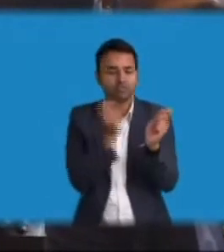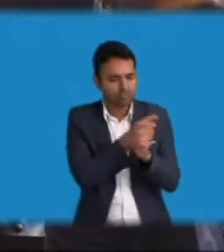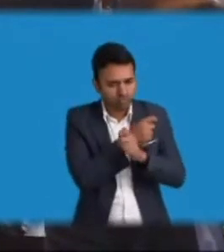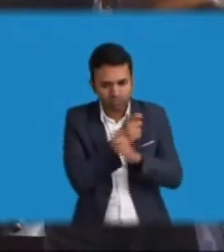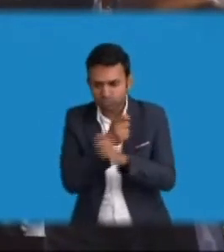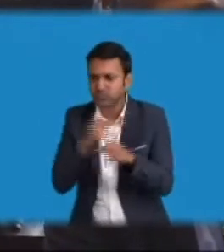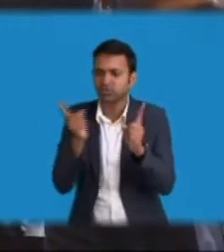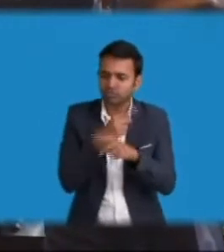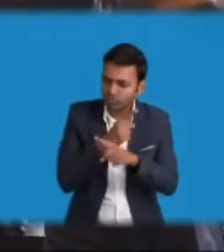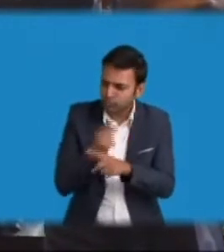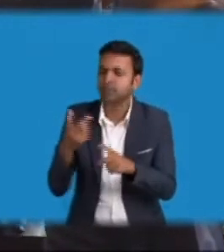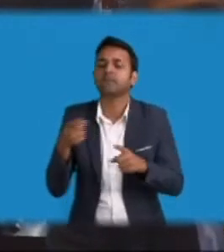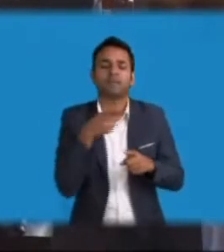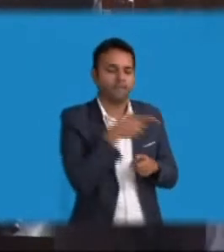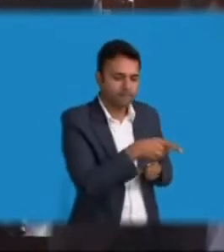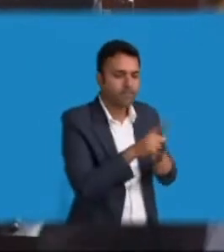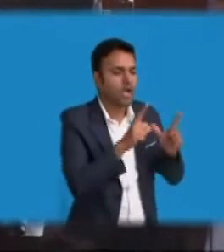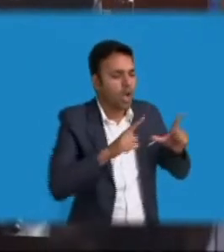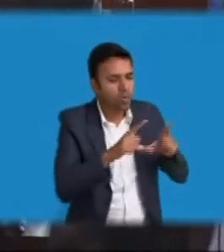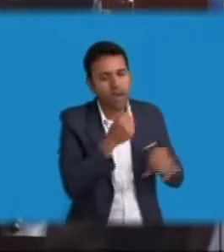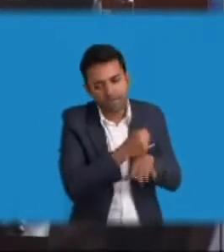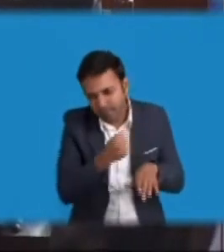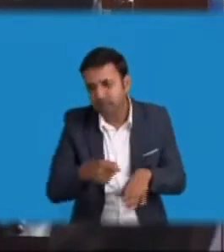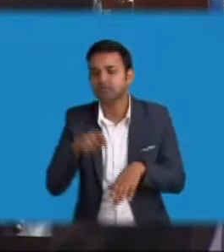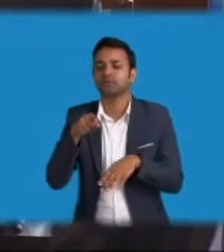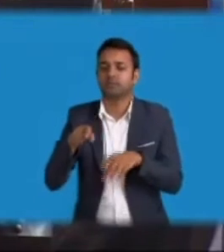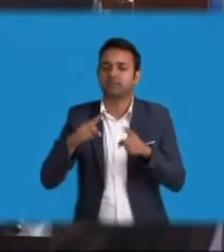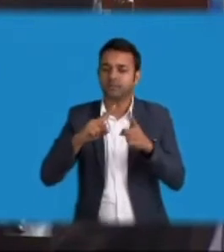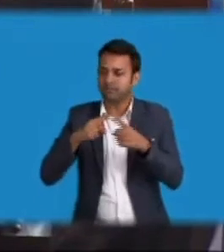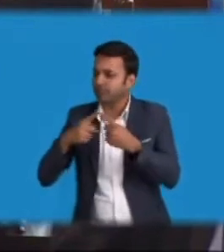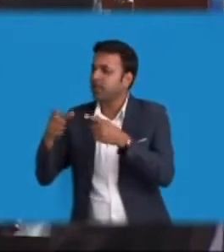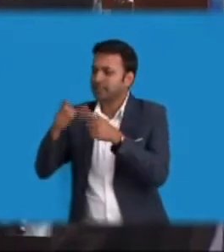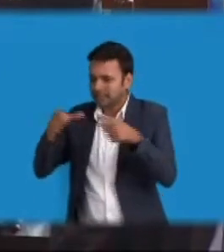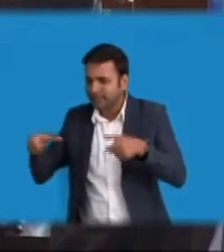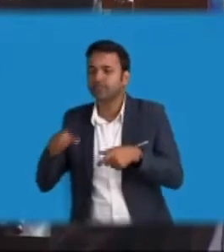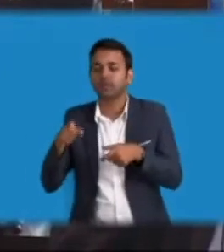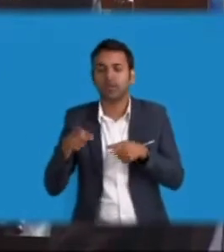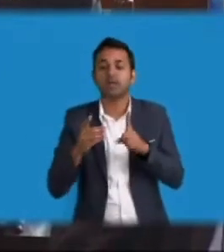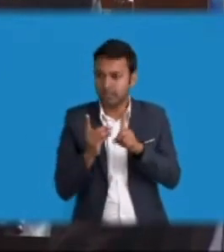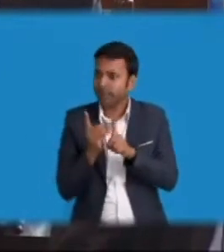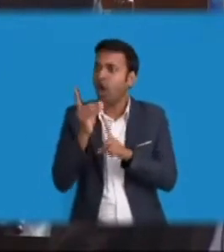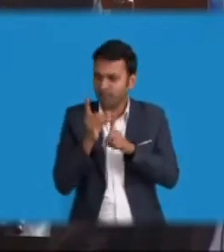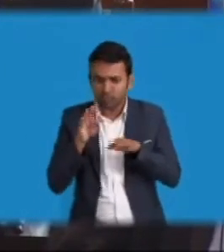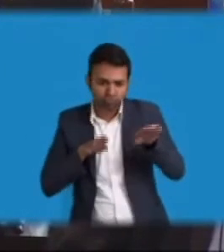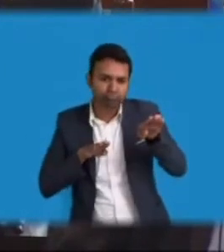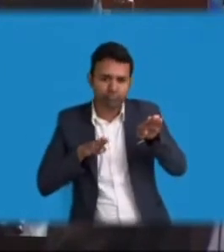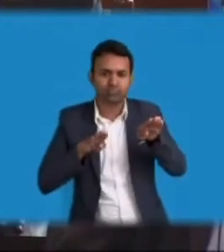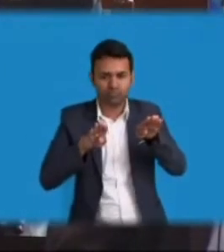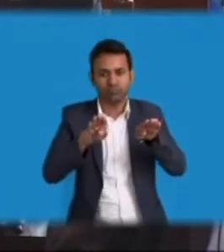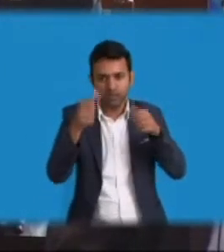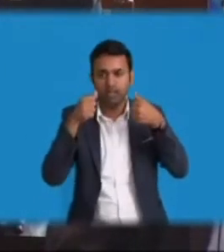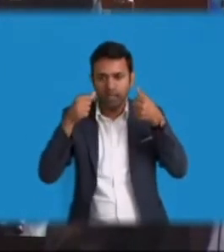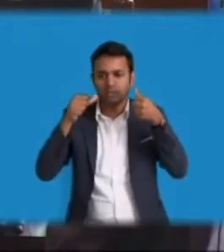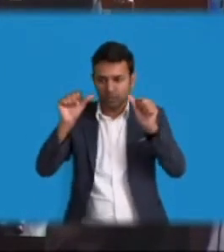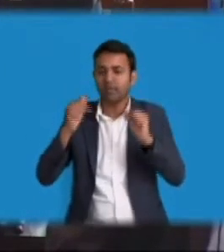government. But the rate of accelerated developments and achievements that I'm going to justify in my